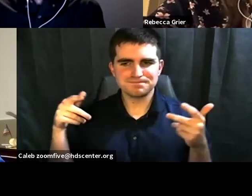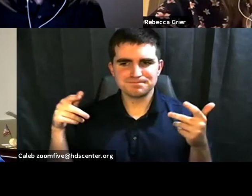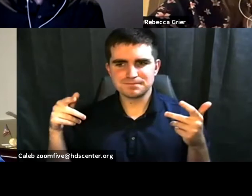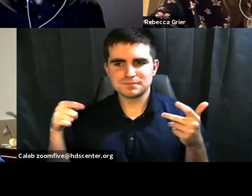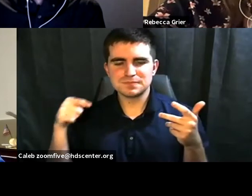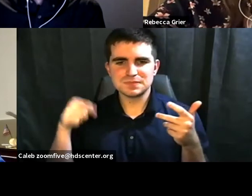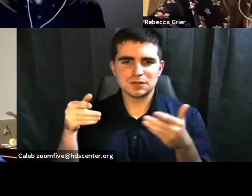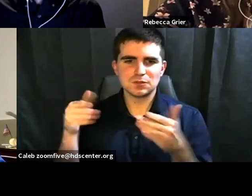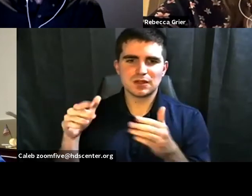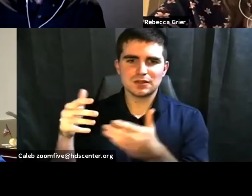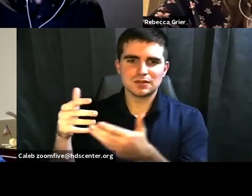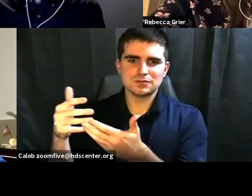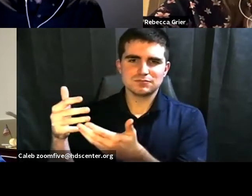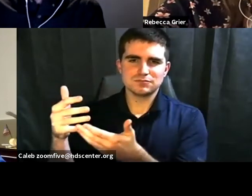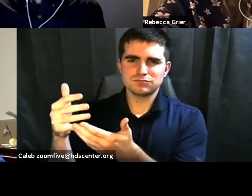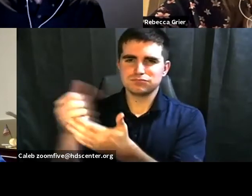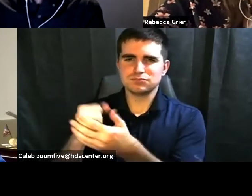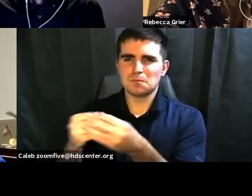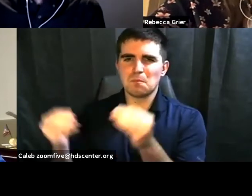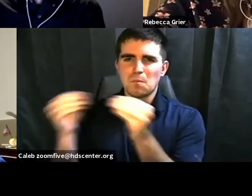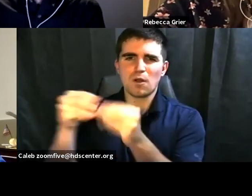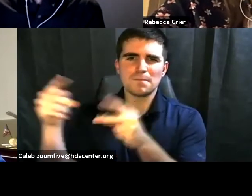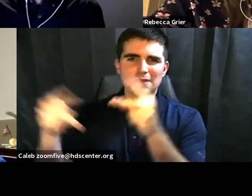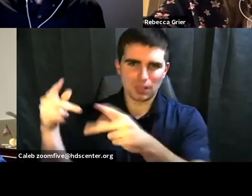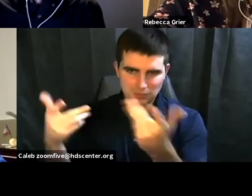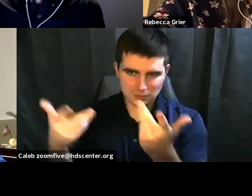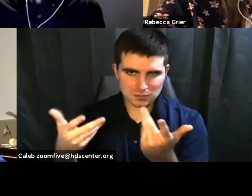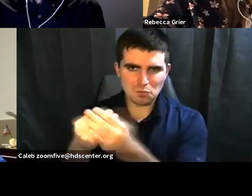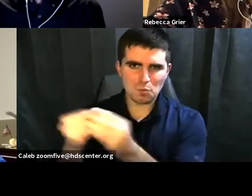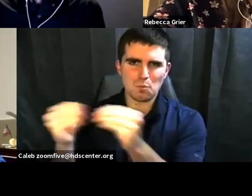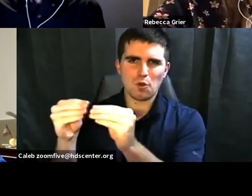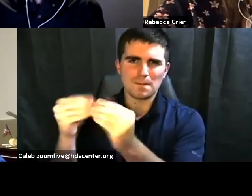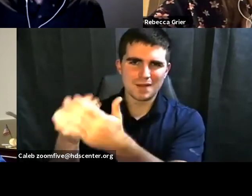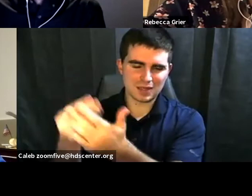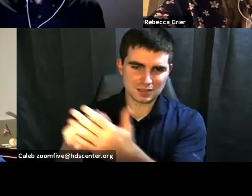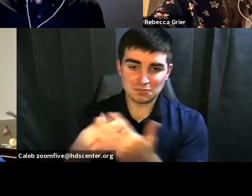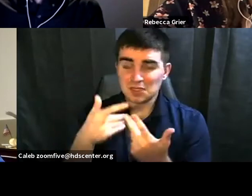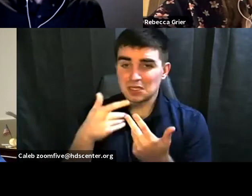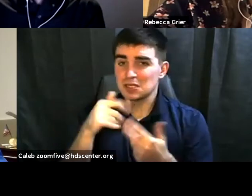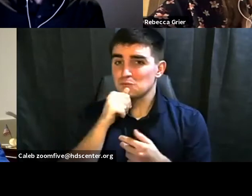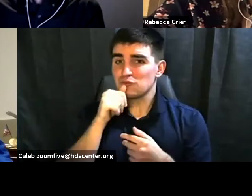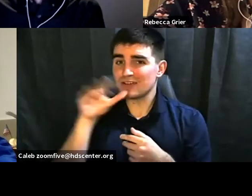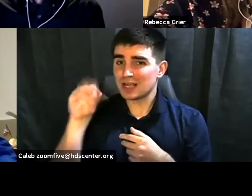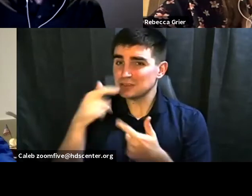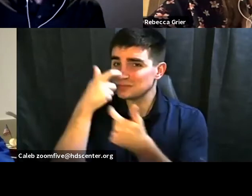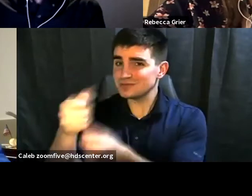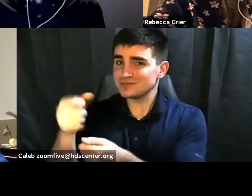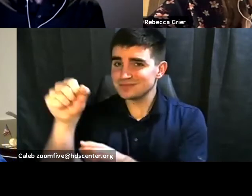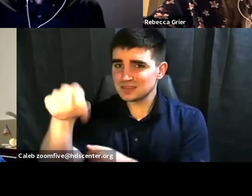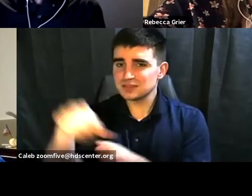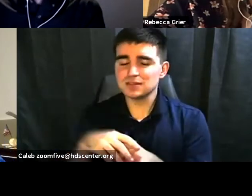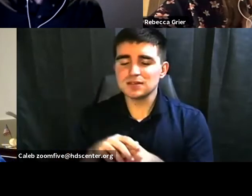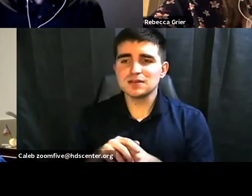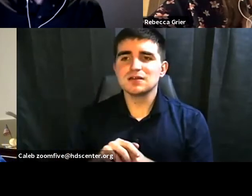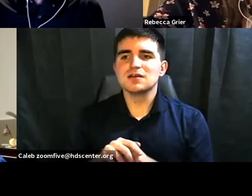to capture a larger market, and so there is interest from the private sector in that regard. And there's interest